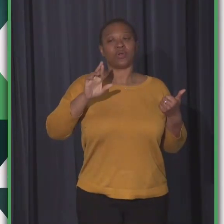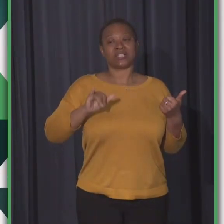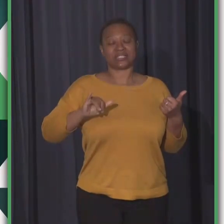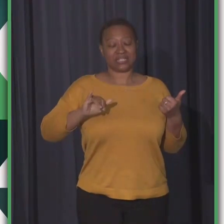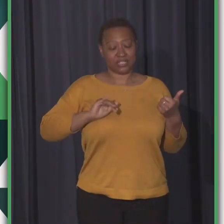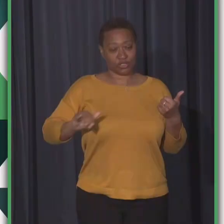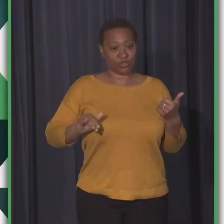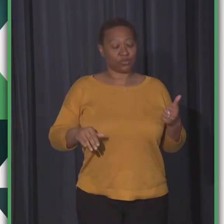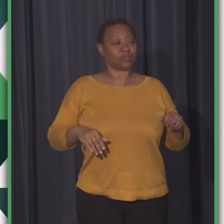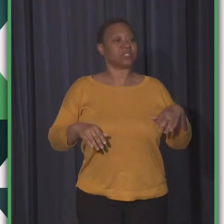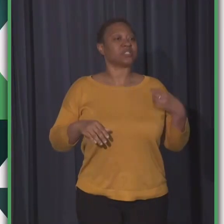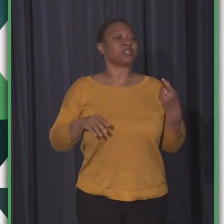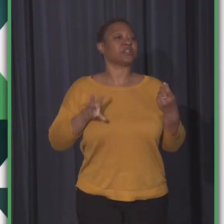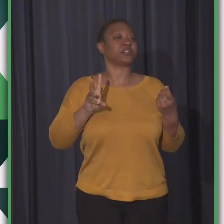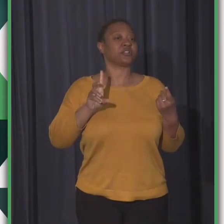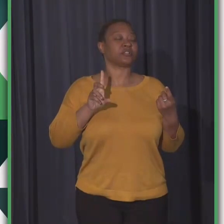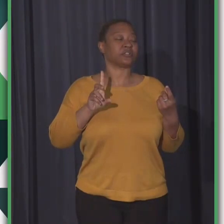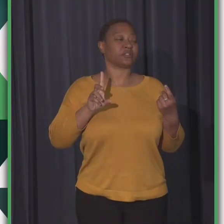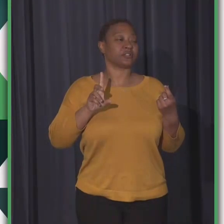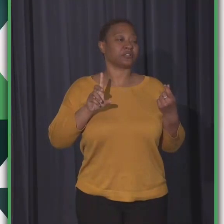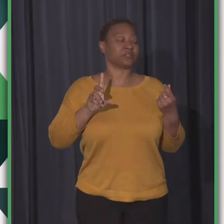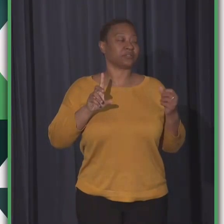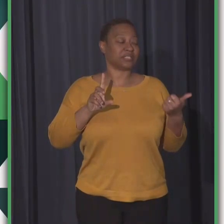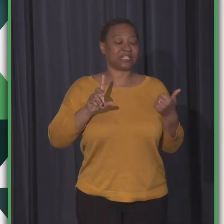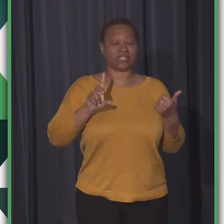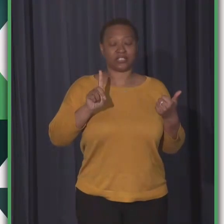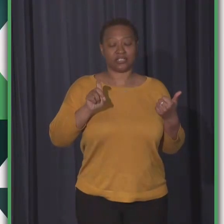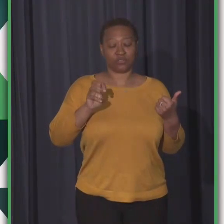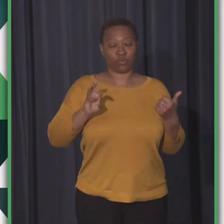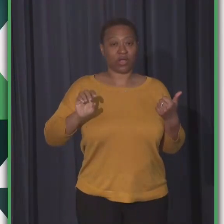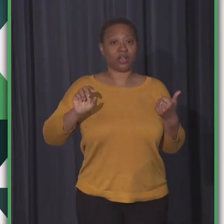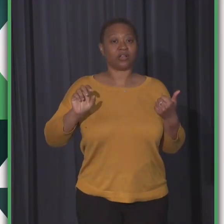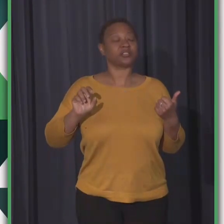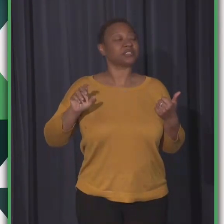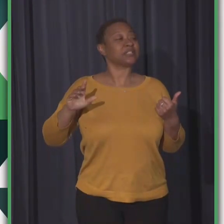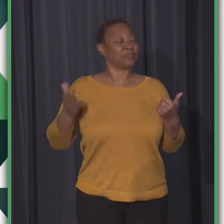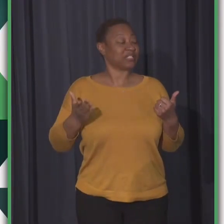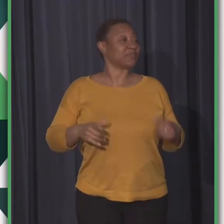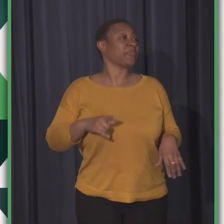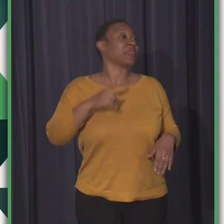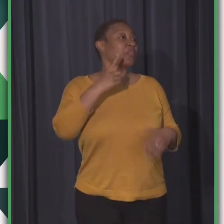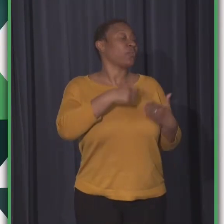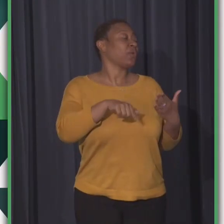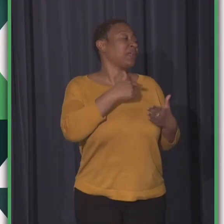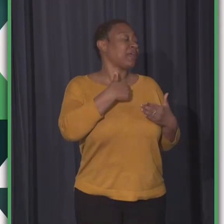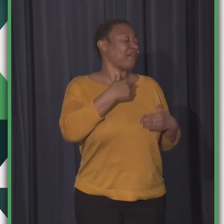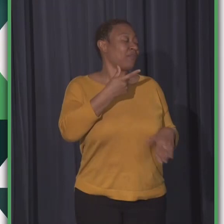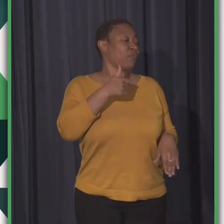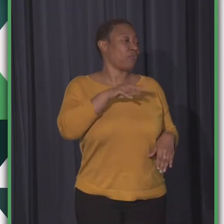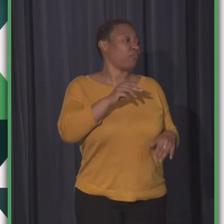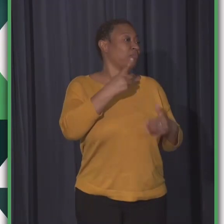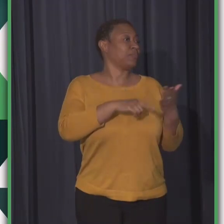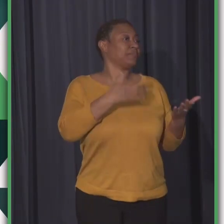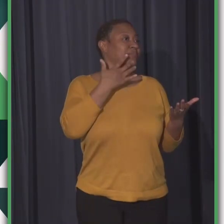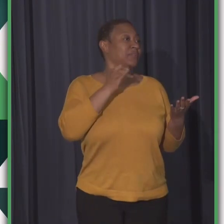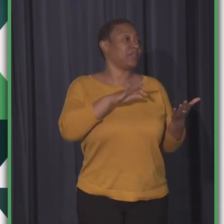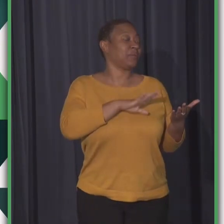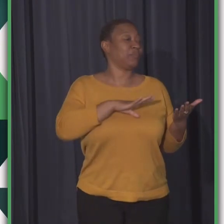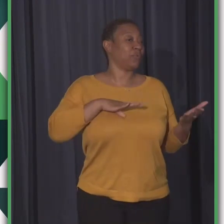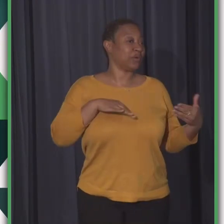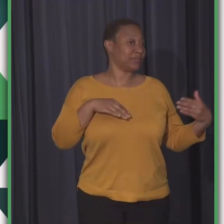Present. 9 present, sir. We have a quorum. What is the pleasure of the board?